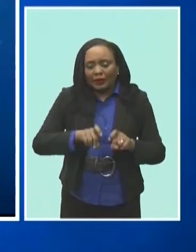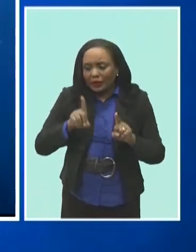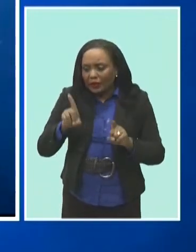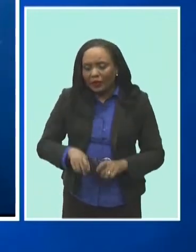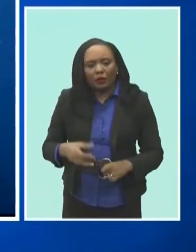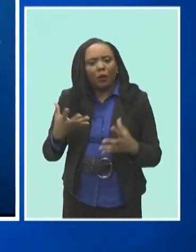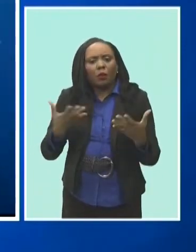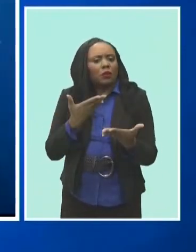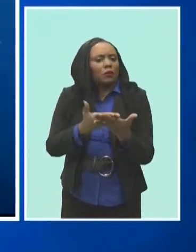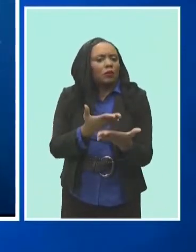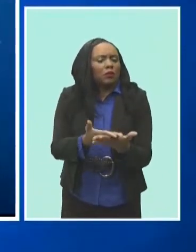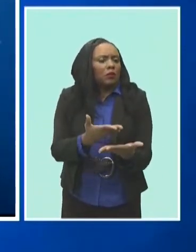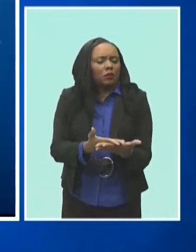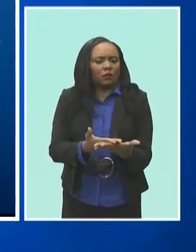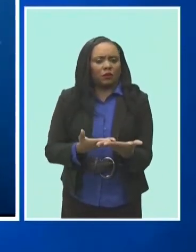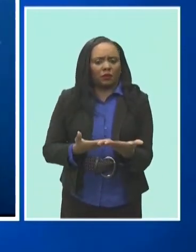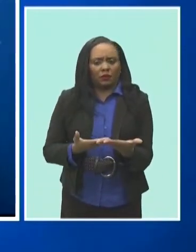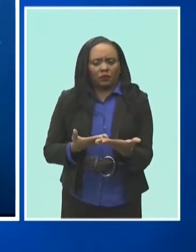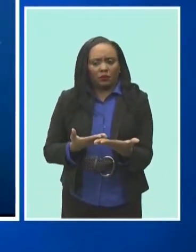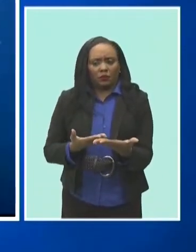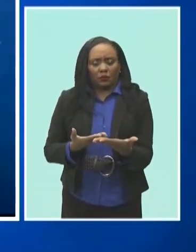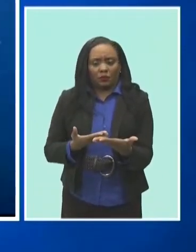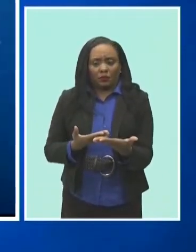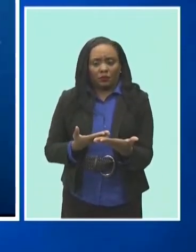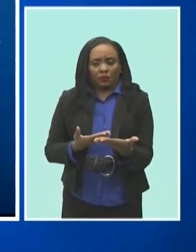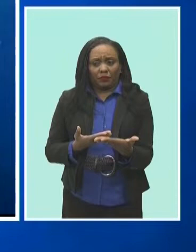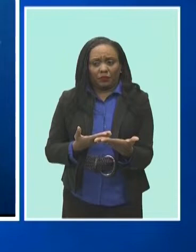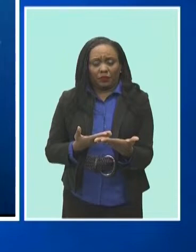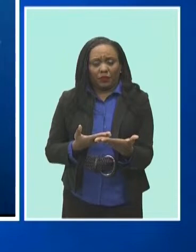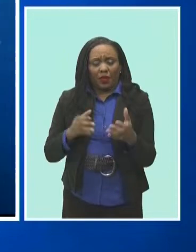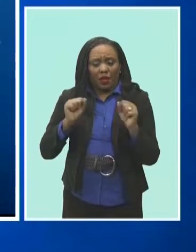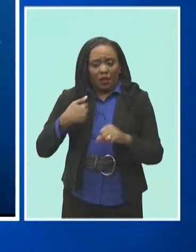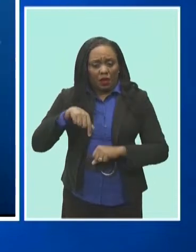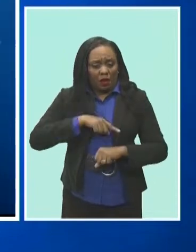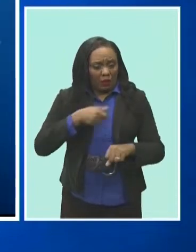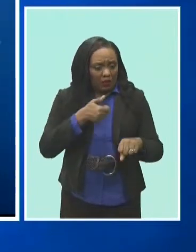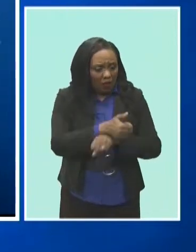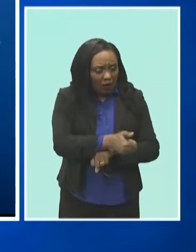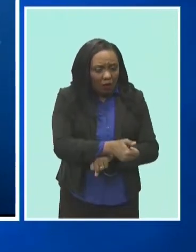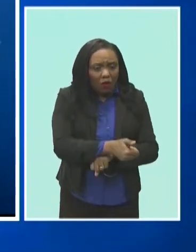the evidence, are we able to charge or not charge,